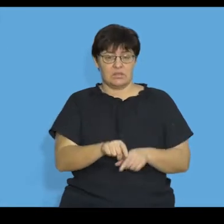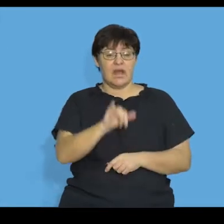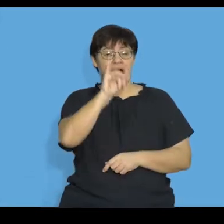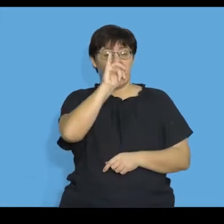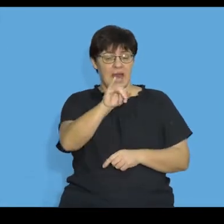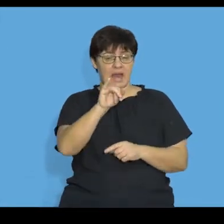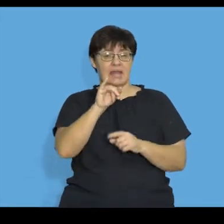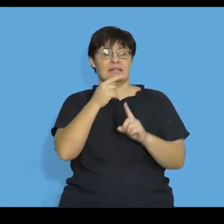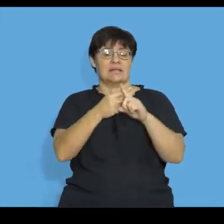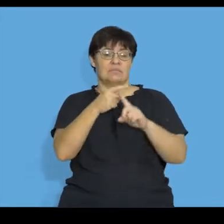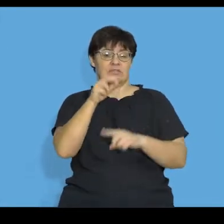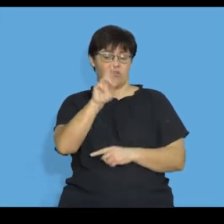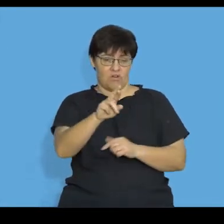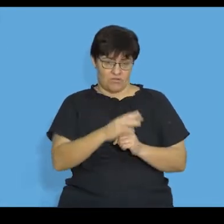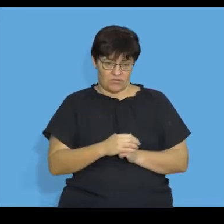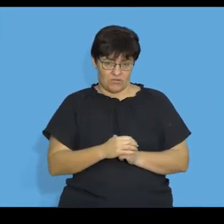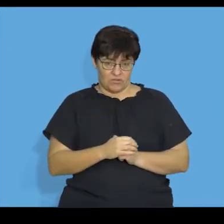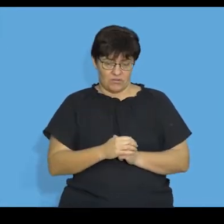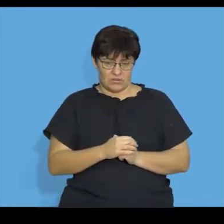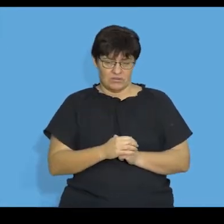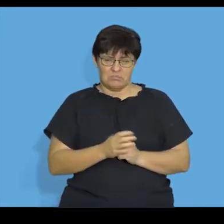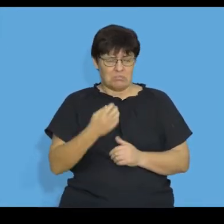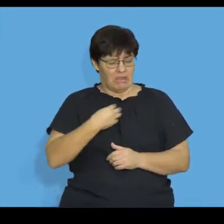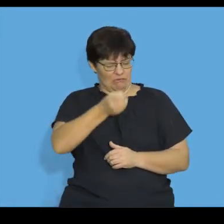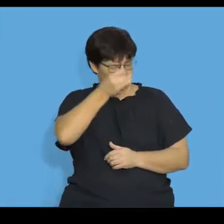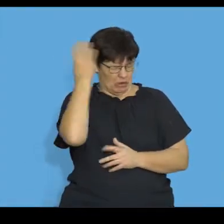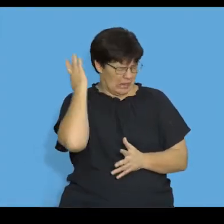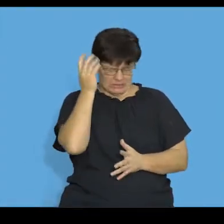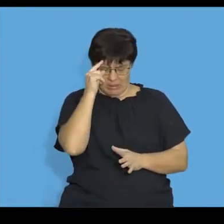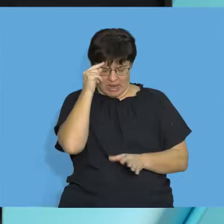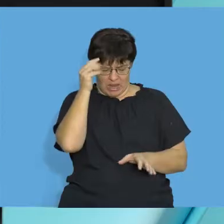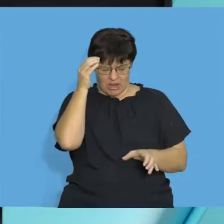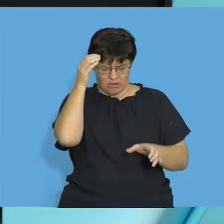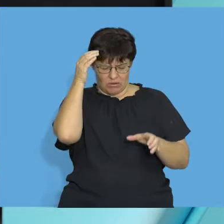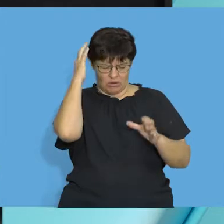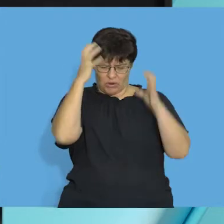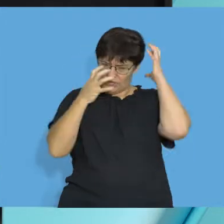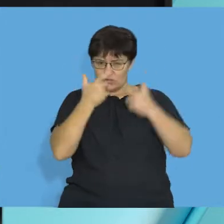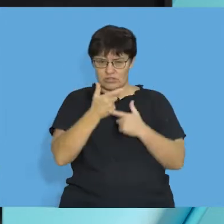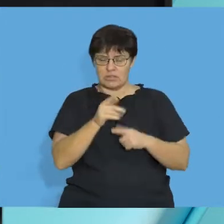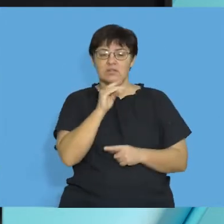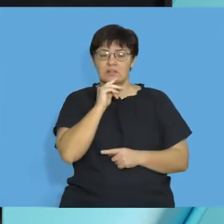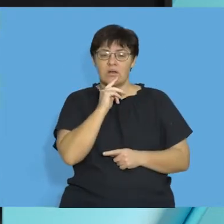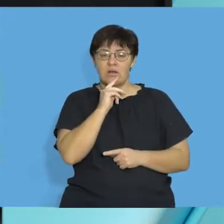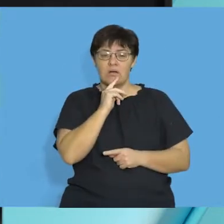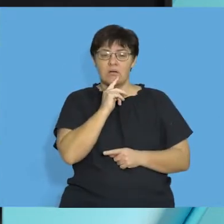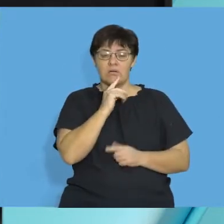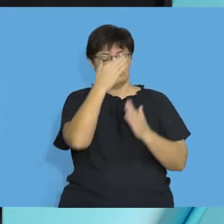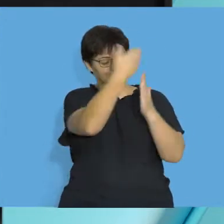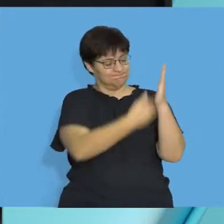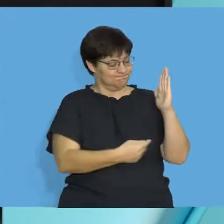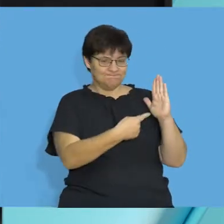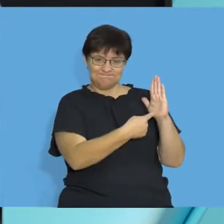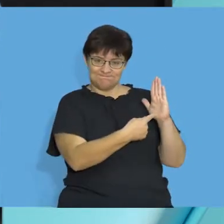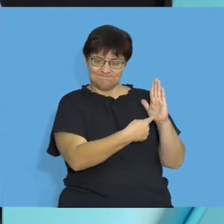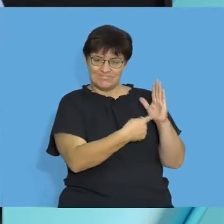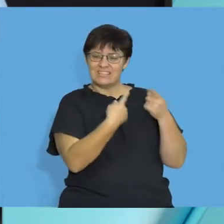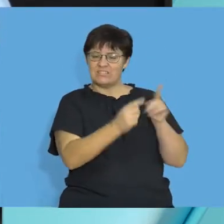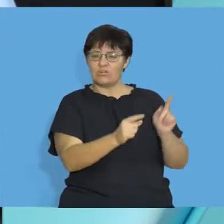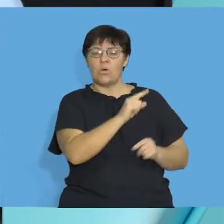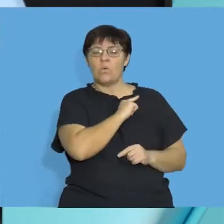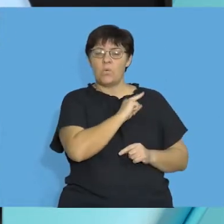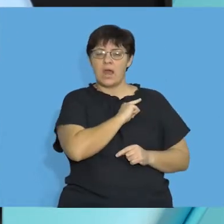times R. I sometimes forget it and I get all confused. It's on the data sheet in a different form, but I remember it